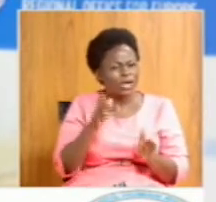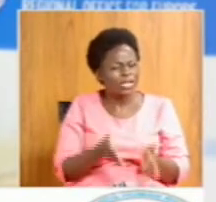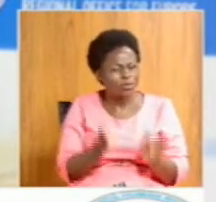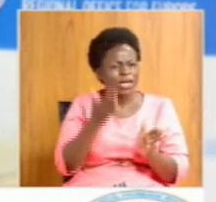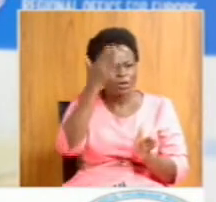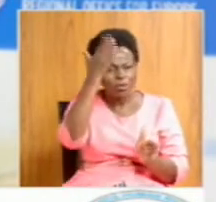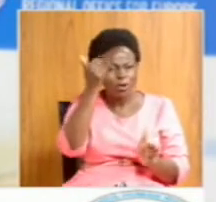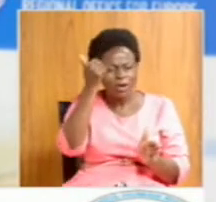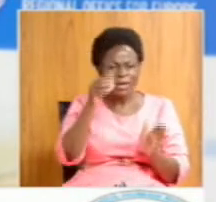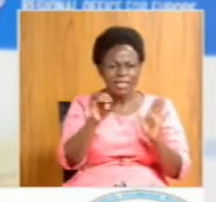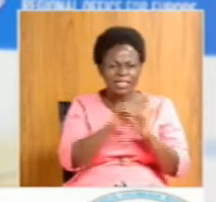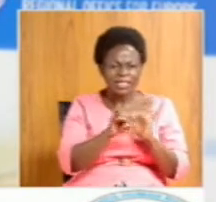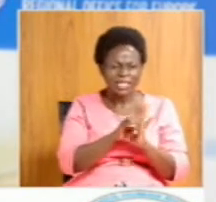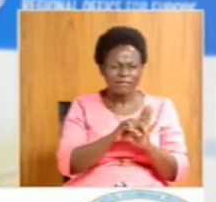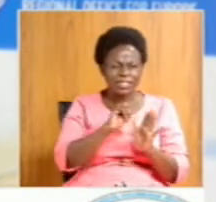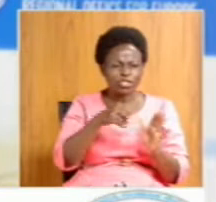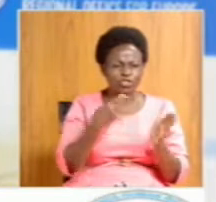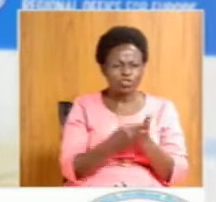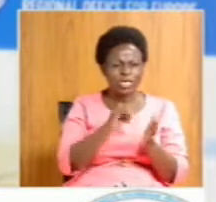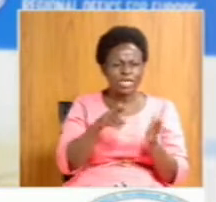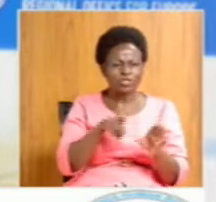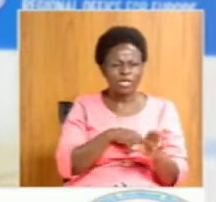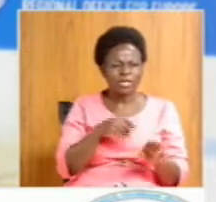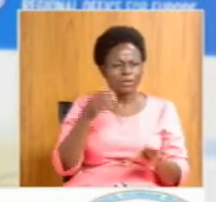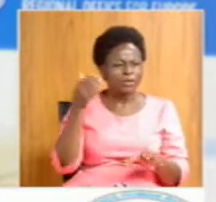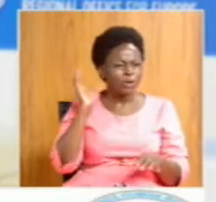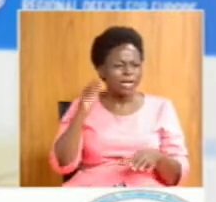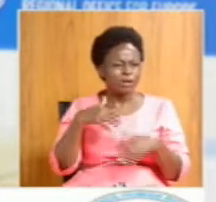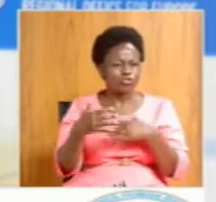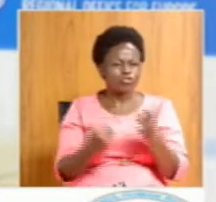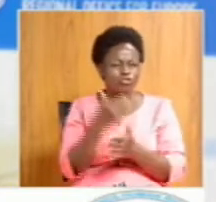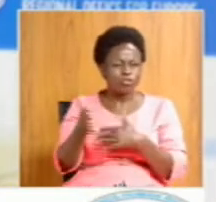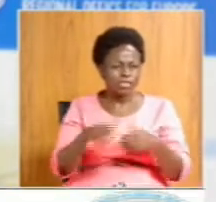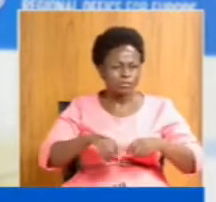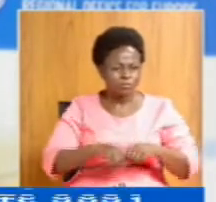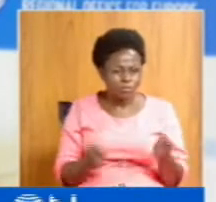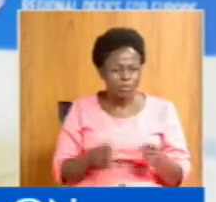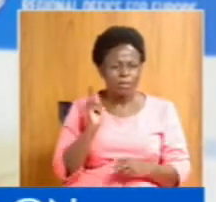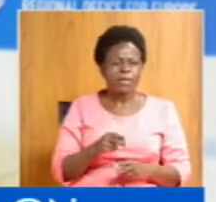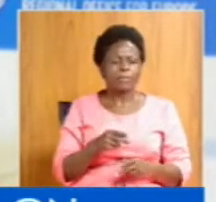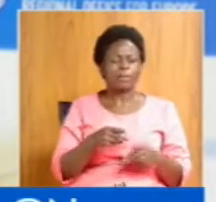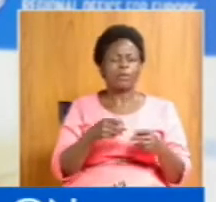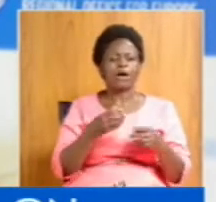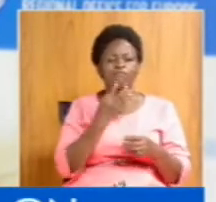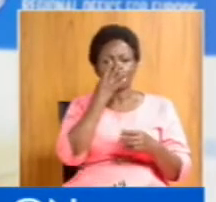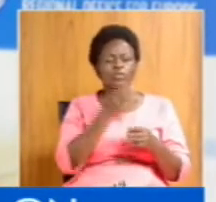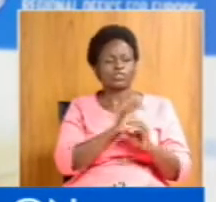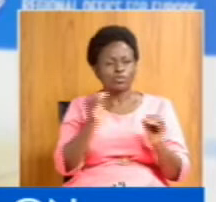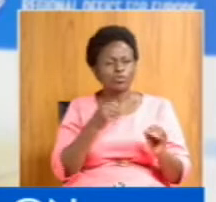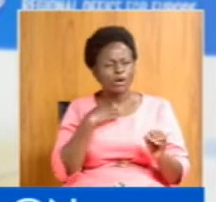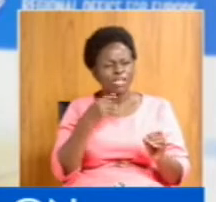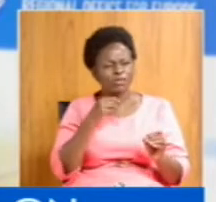why didn't we see the evidence in June and July when we heard about new machines being broken down when we heard about people lacking oxygen why didn't we see the